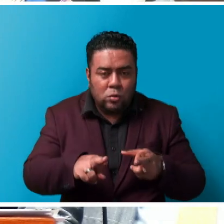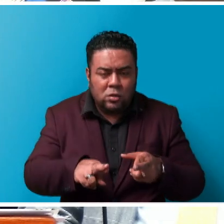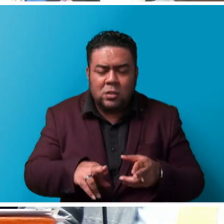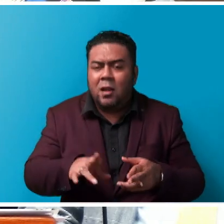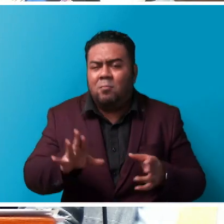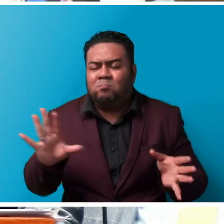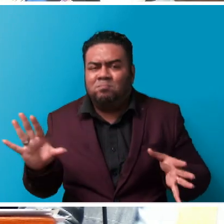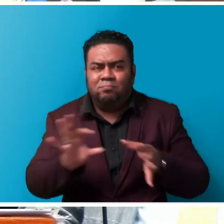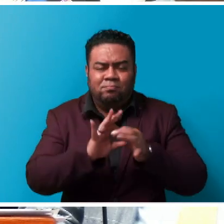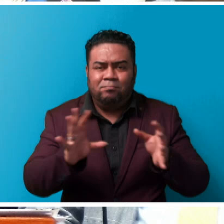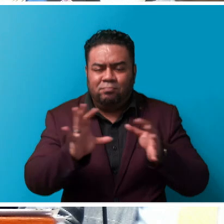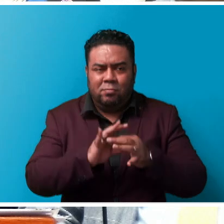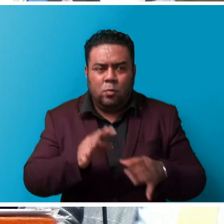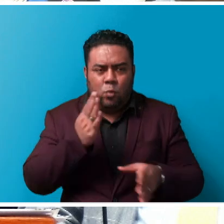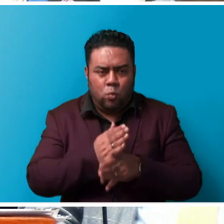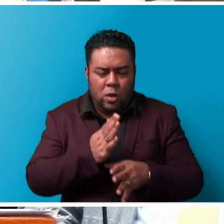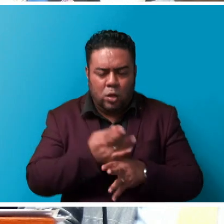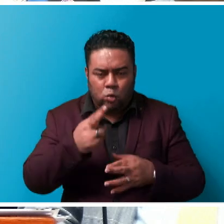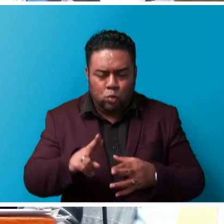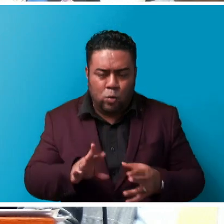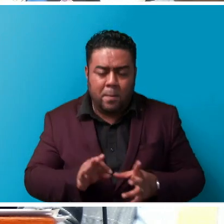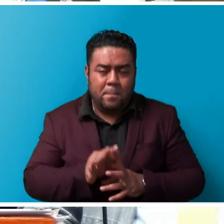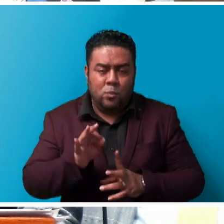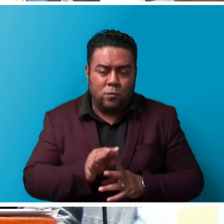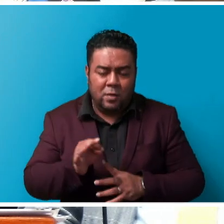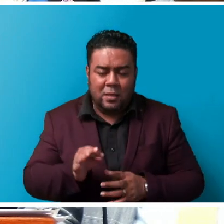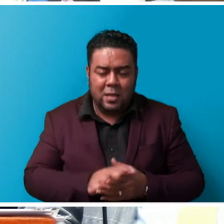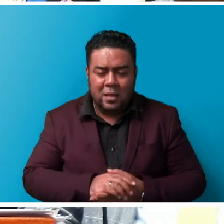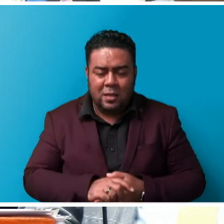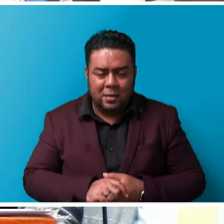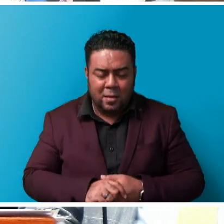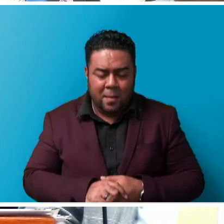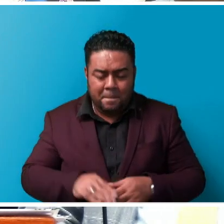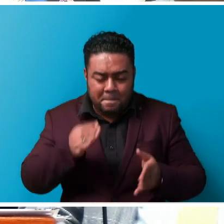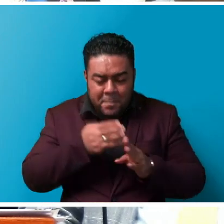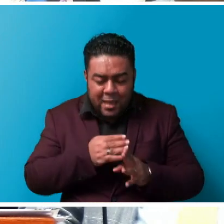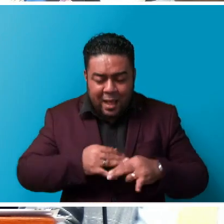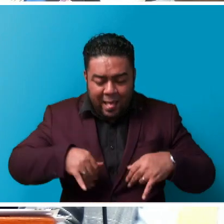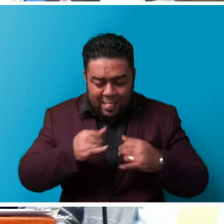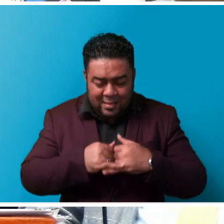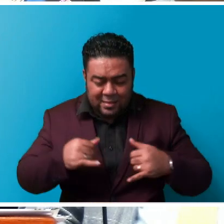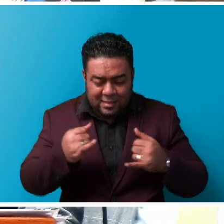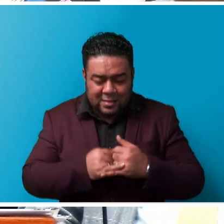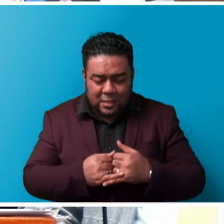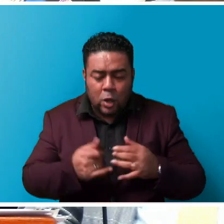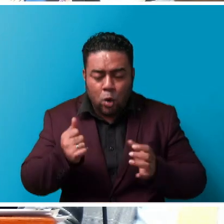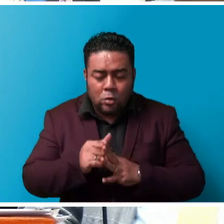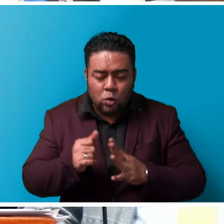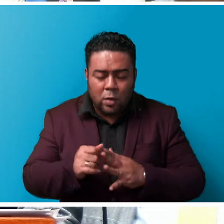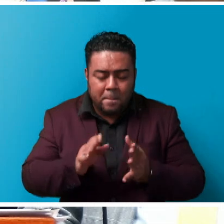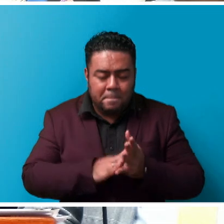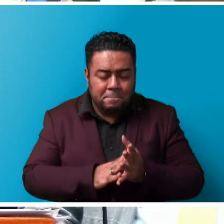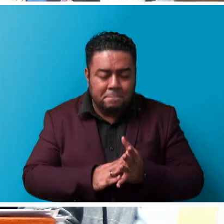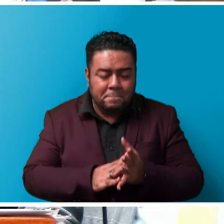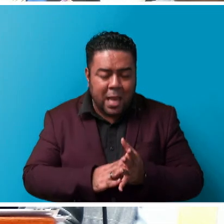networks, and we have worked towards improving areas in the interior of main islands and also the maritime. We